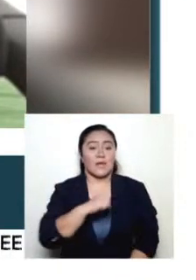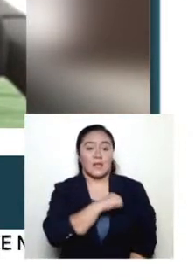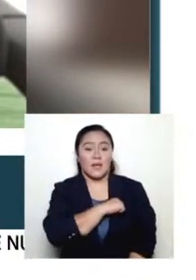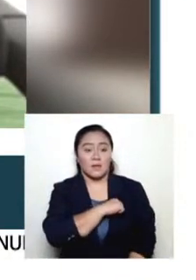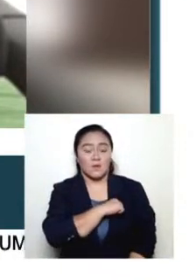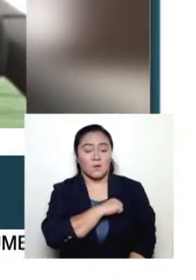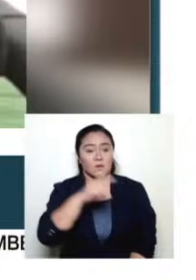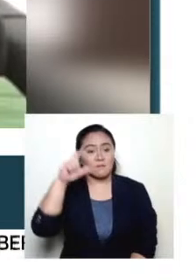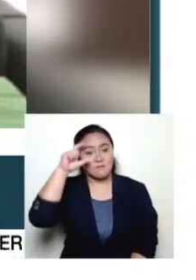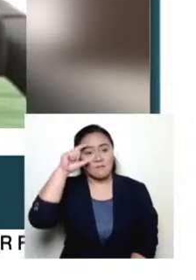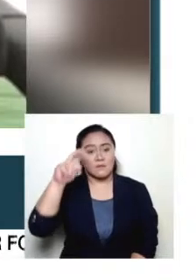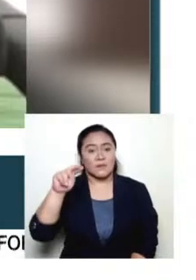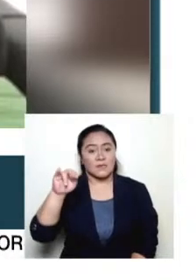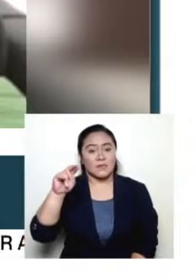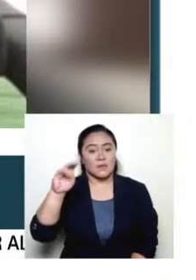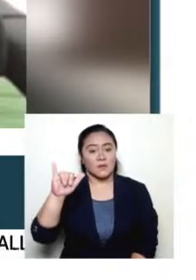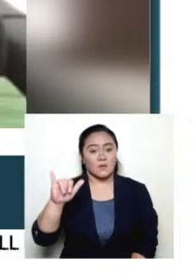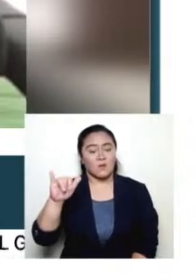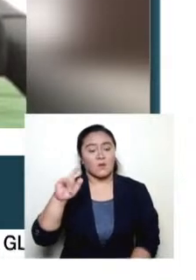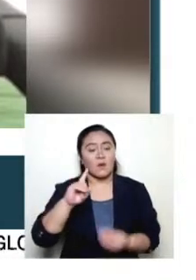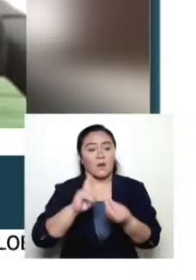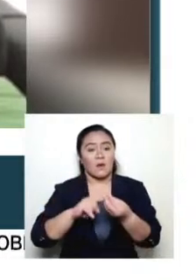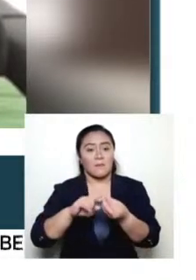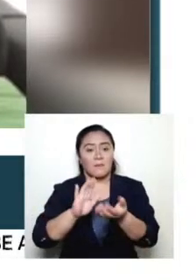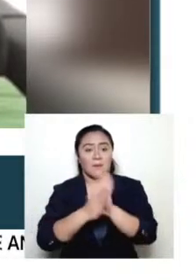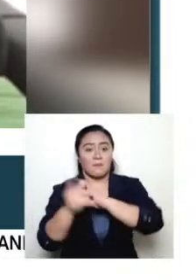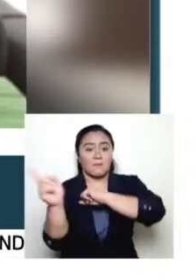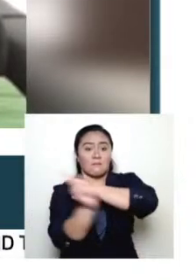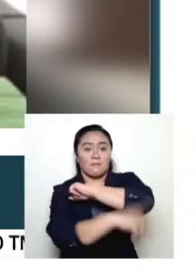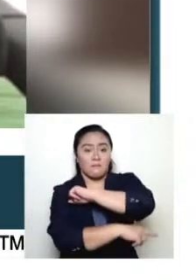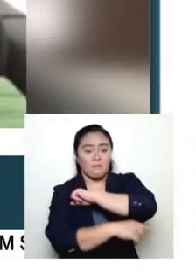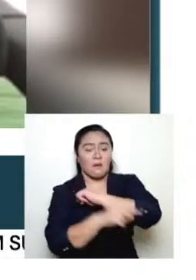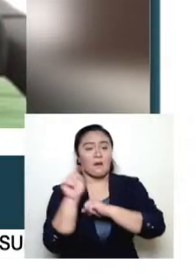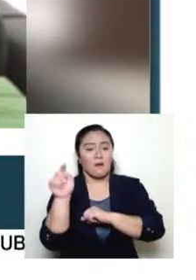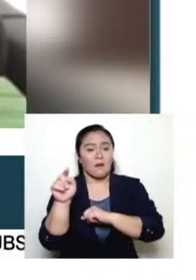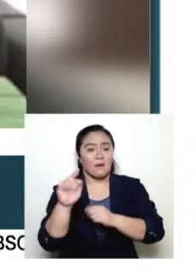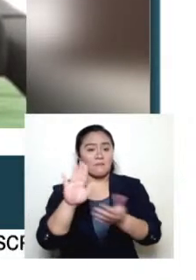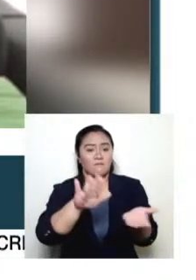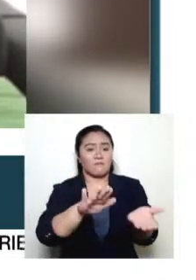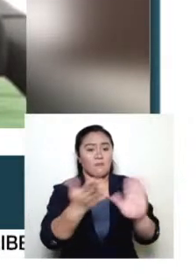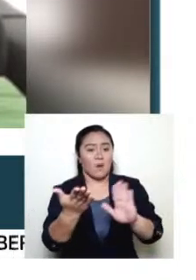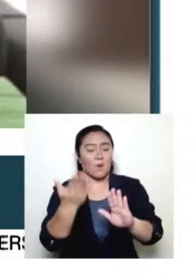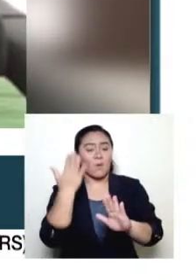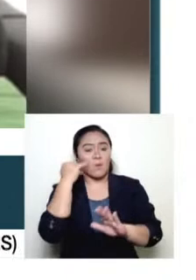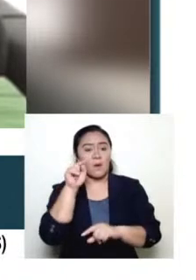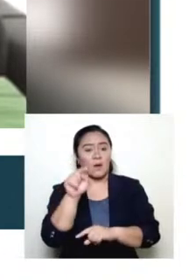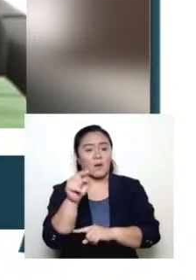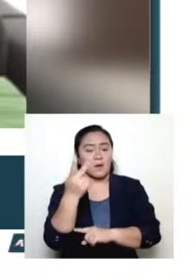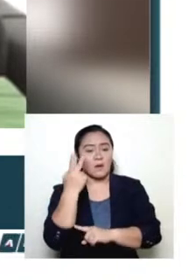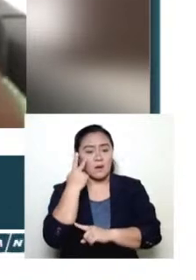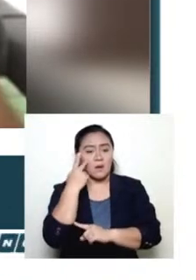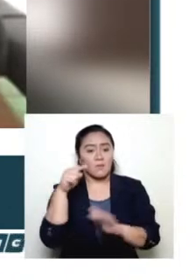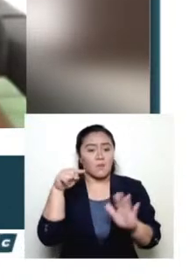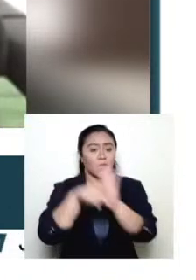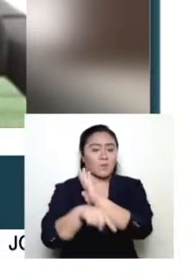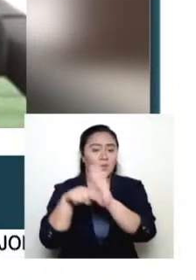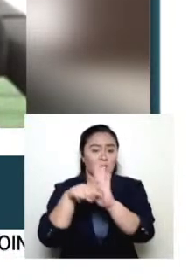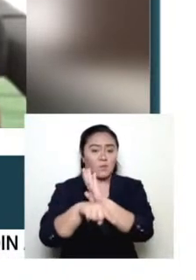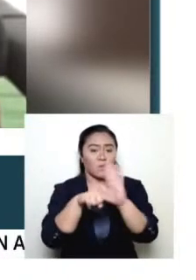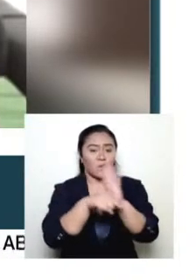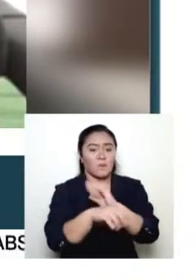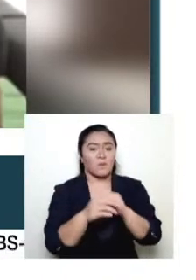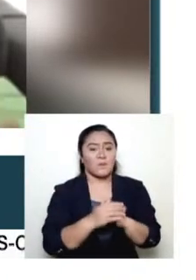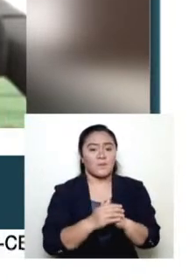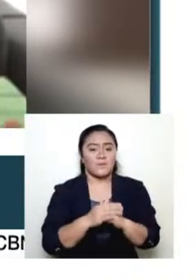military commission and sentenced to death on the basis of criminal subversion and murder. So Marcos